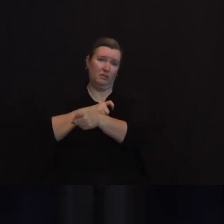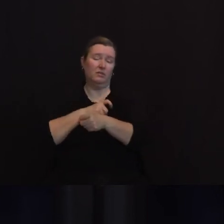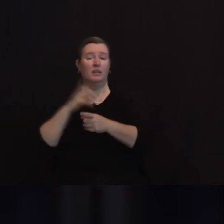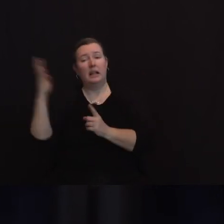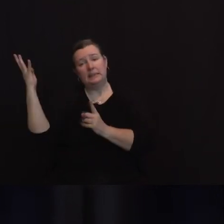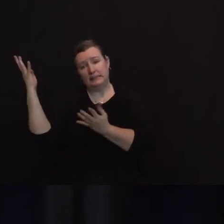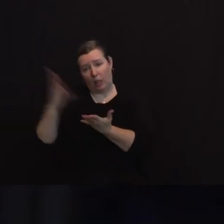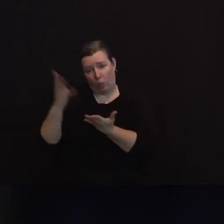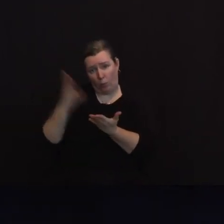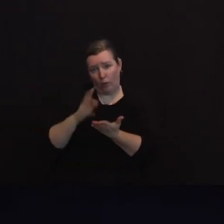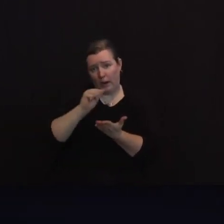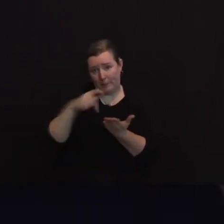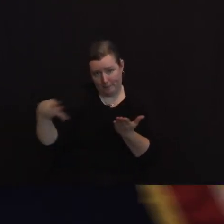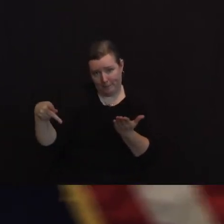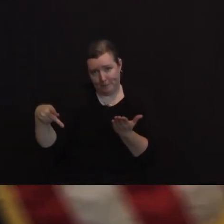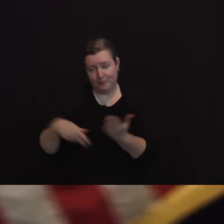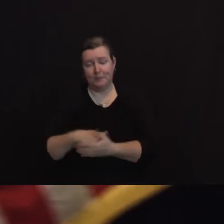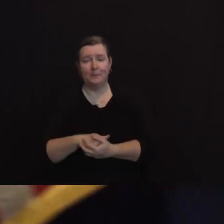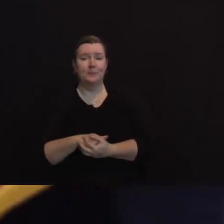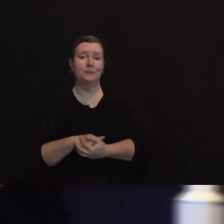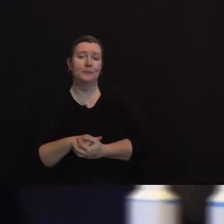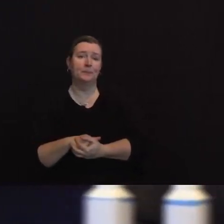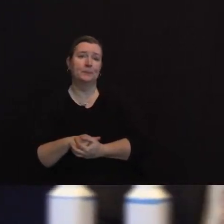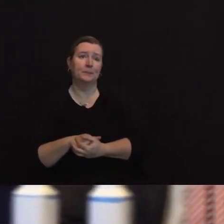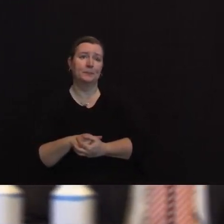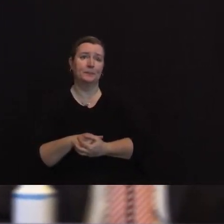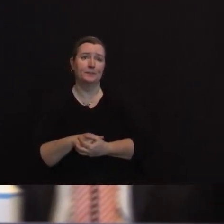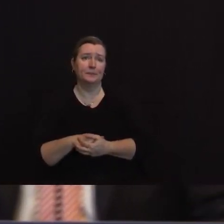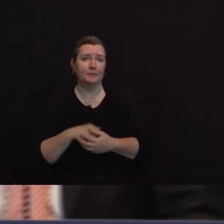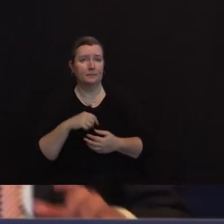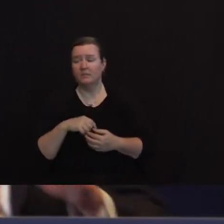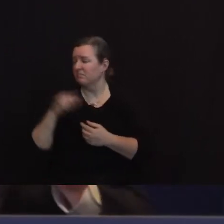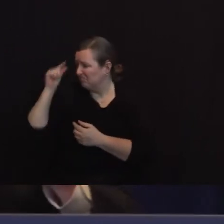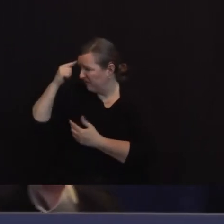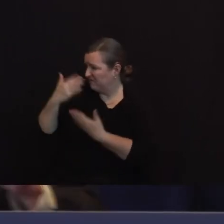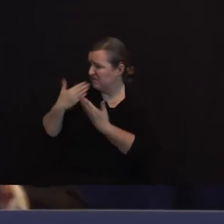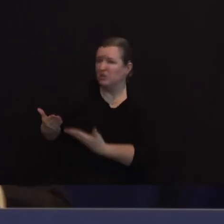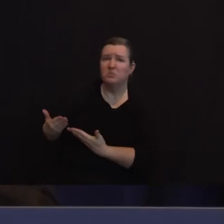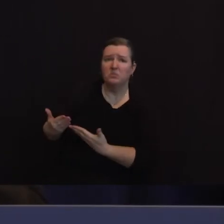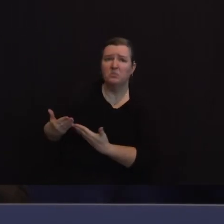you. Judy, as always, thank you.